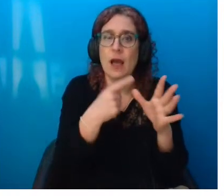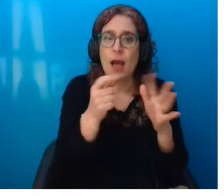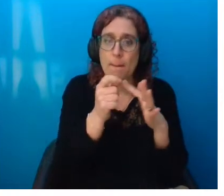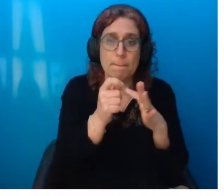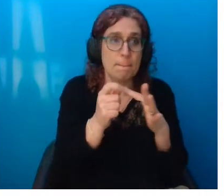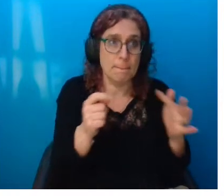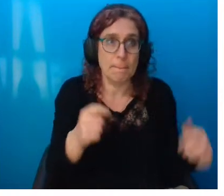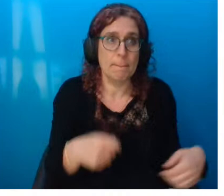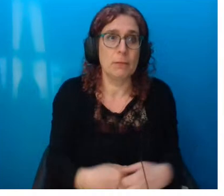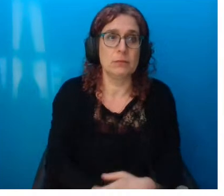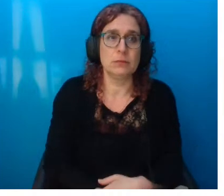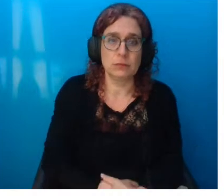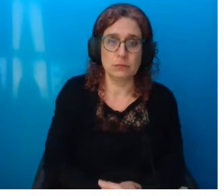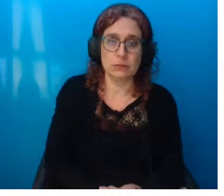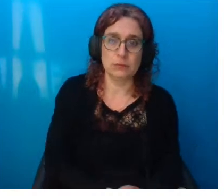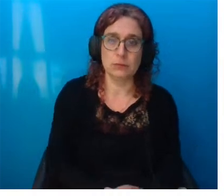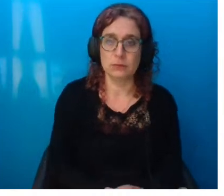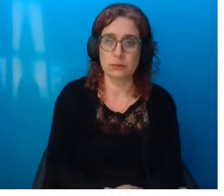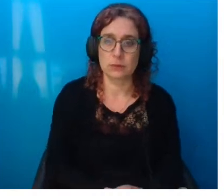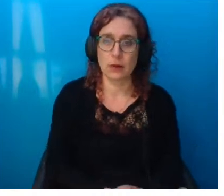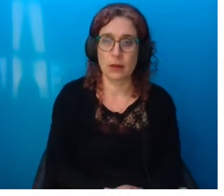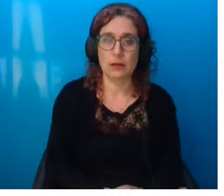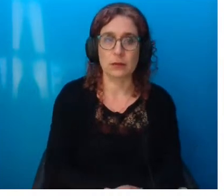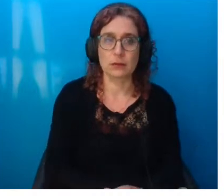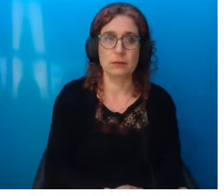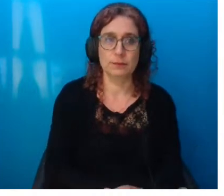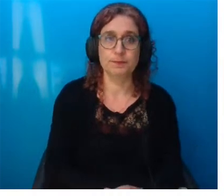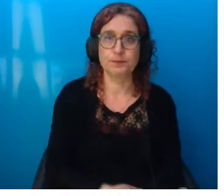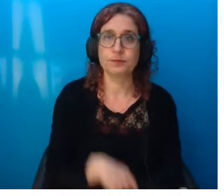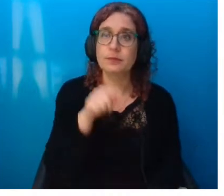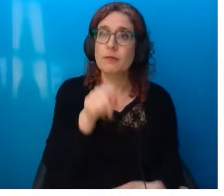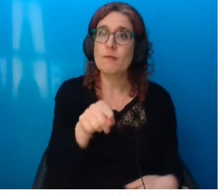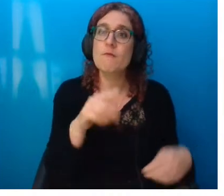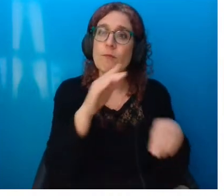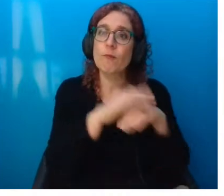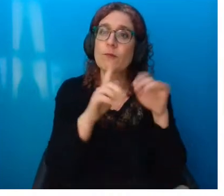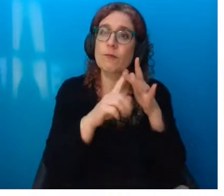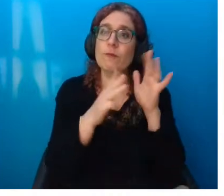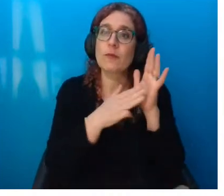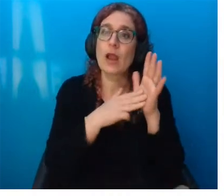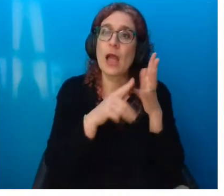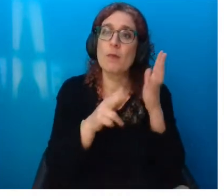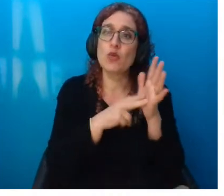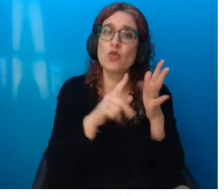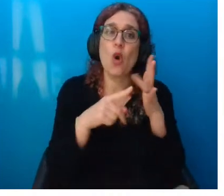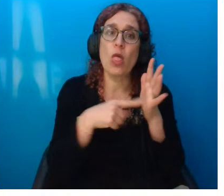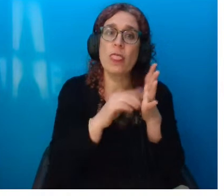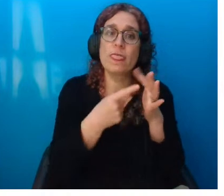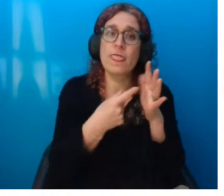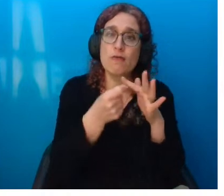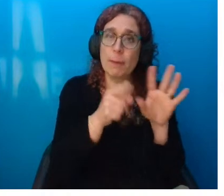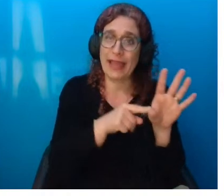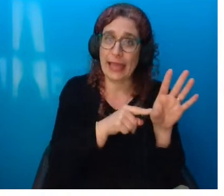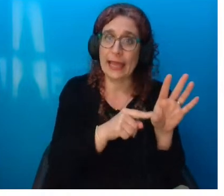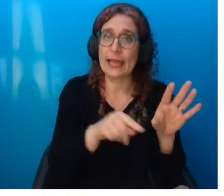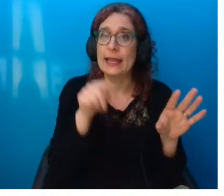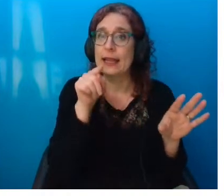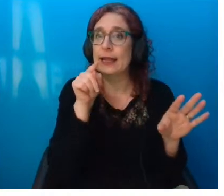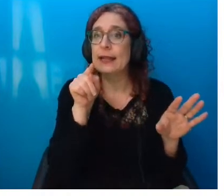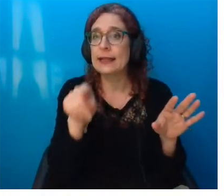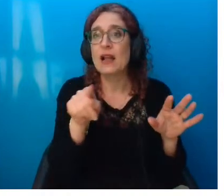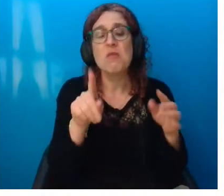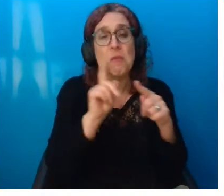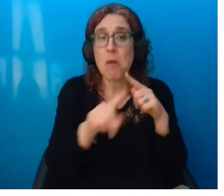A few words about immunotherapy. Allergic rhinitis is a frequent precursor of asthma. Most patients with allergic